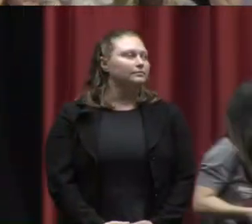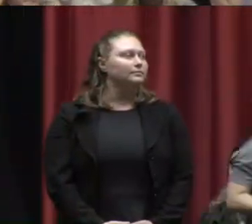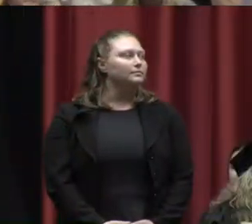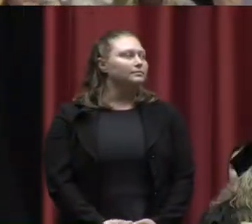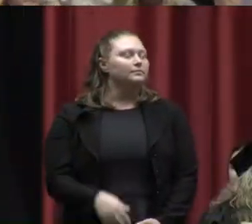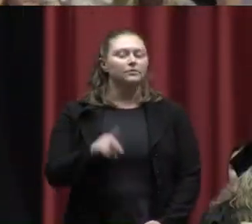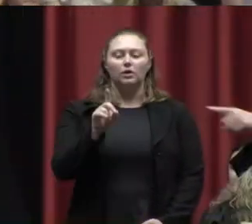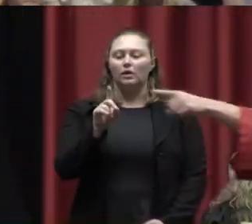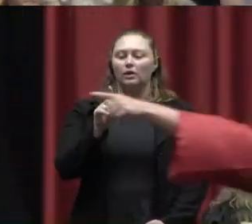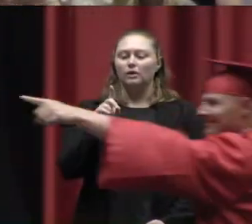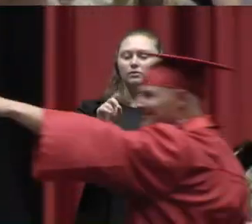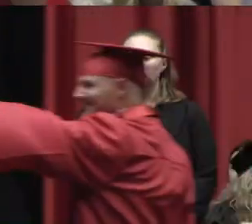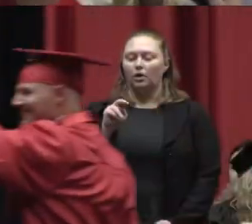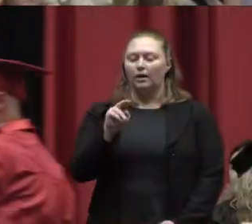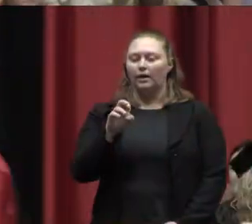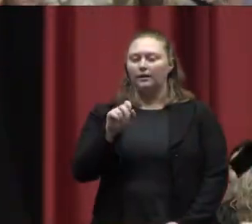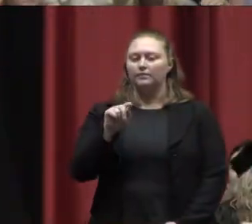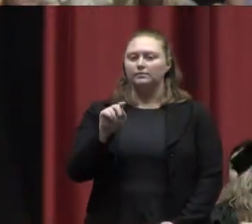Dominic Mantelli.